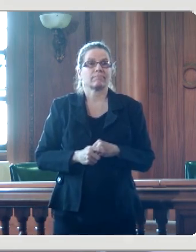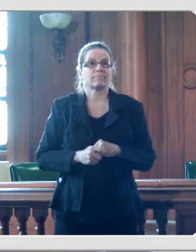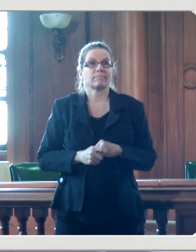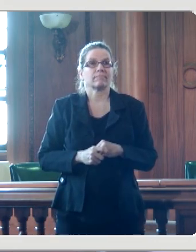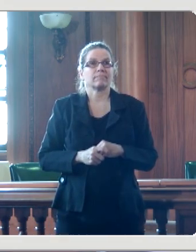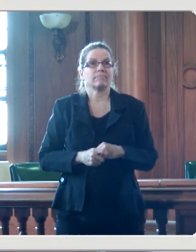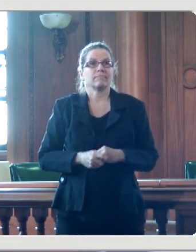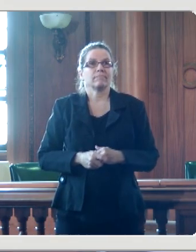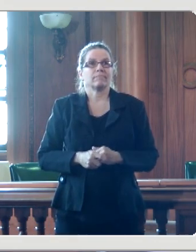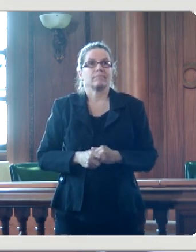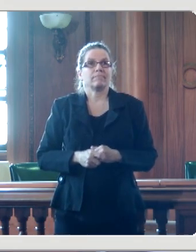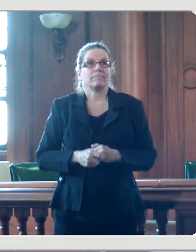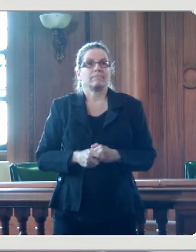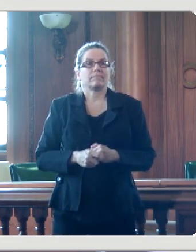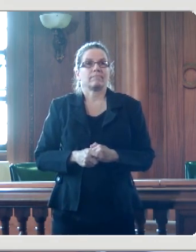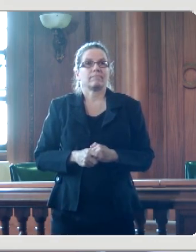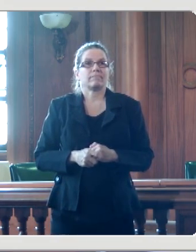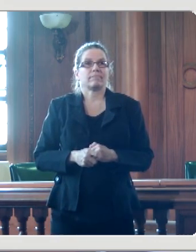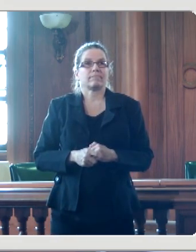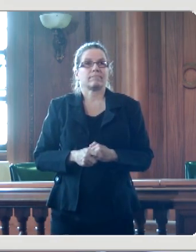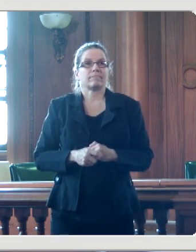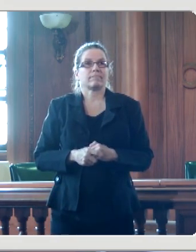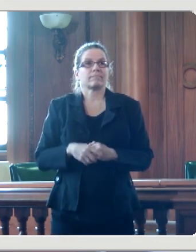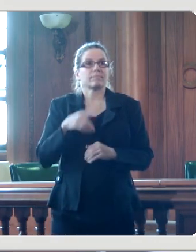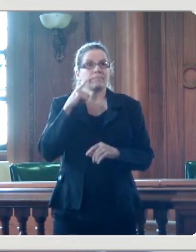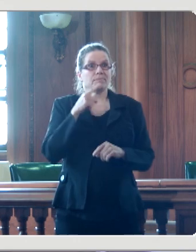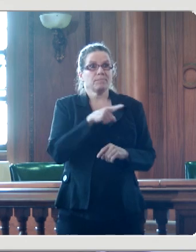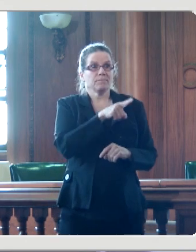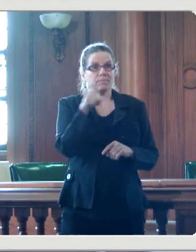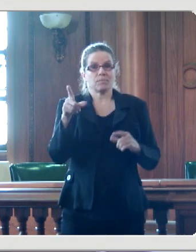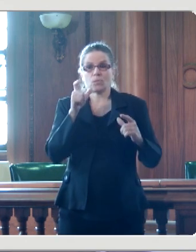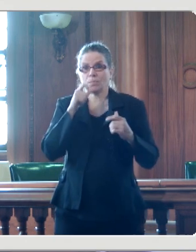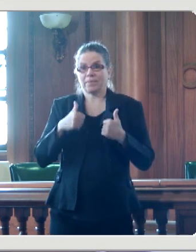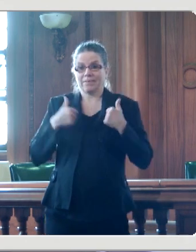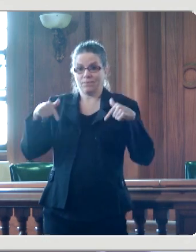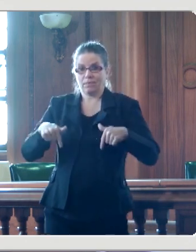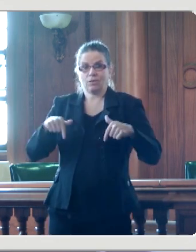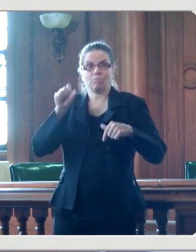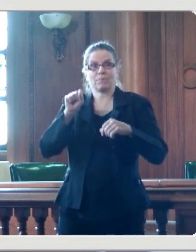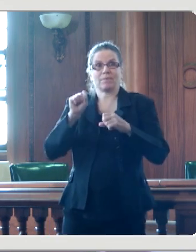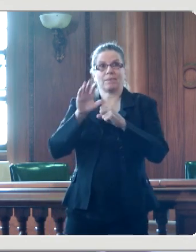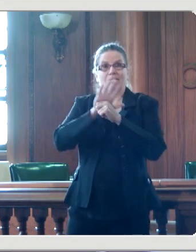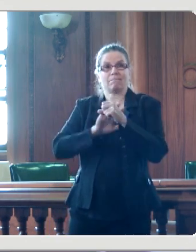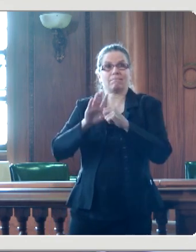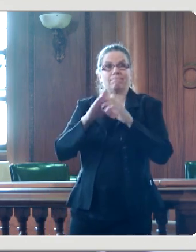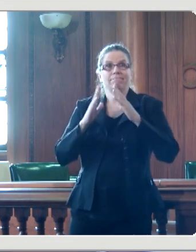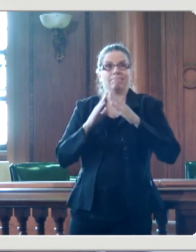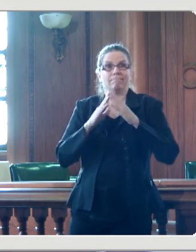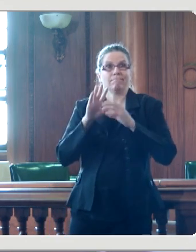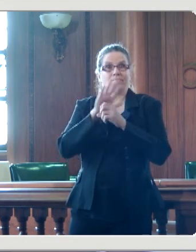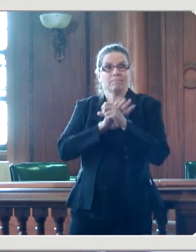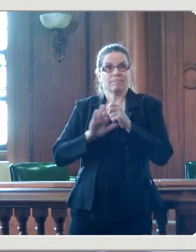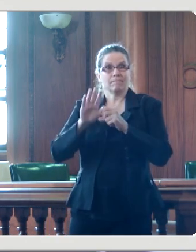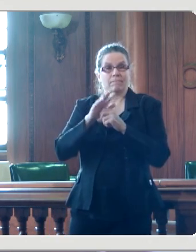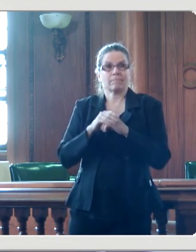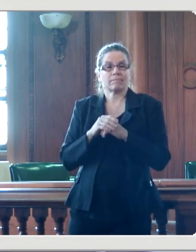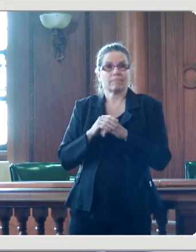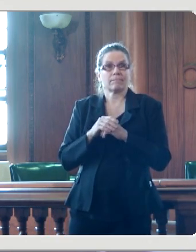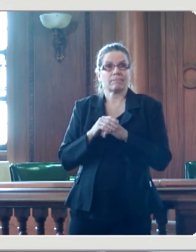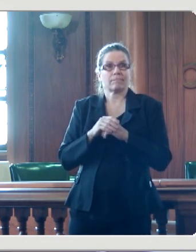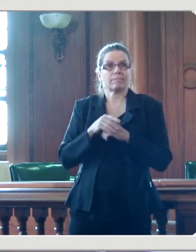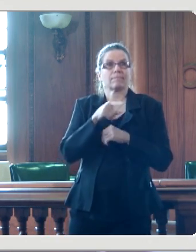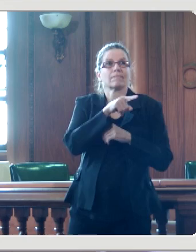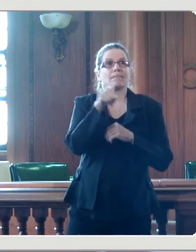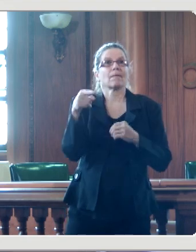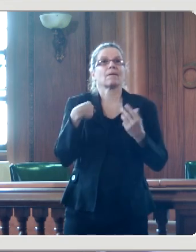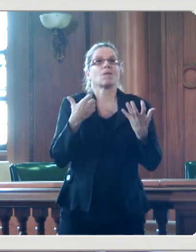to the viewing public, listening public, and to the print media, thank you for